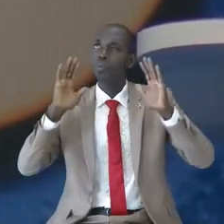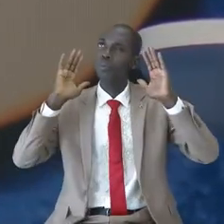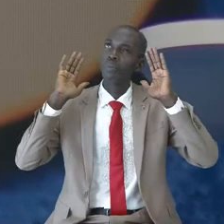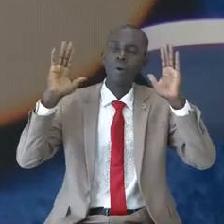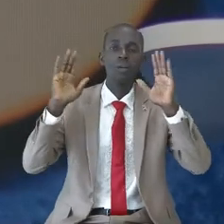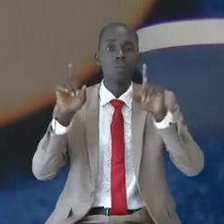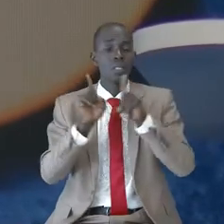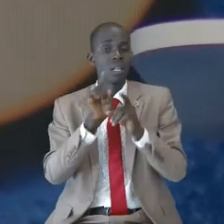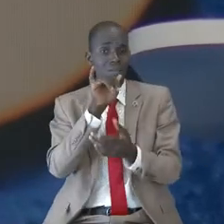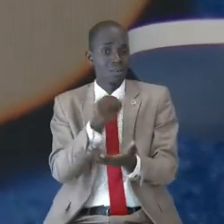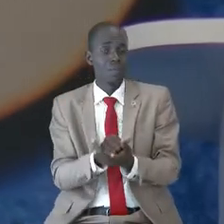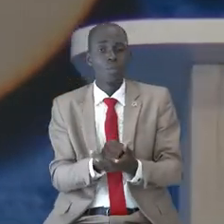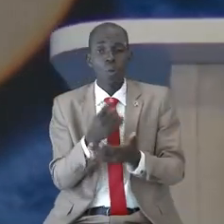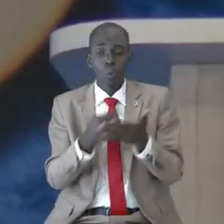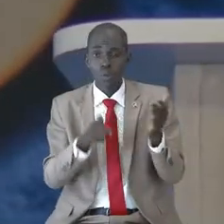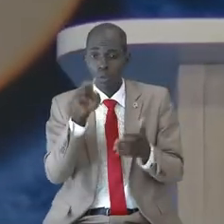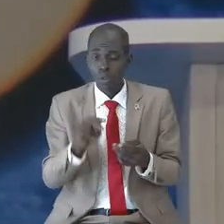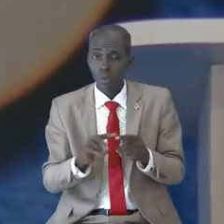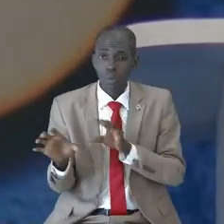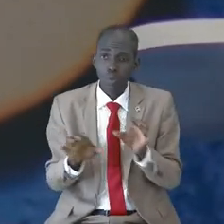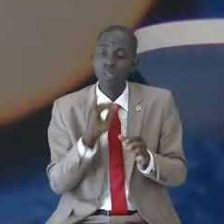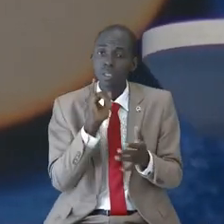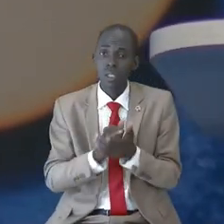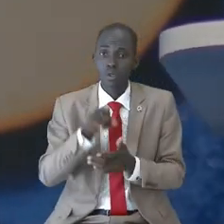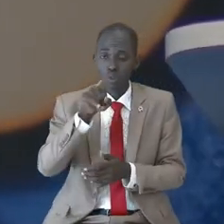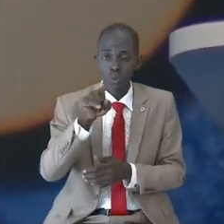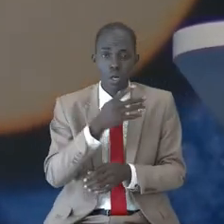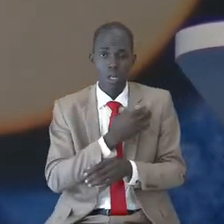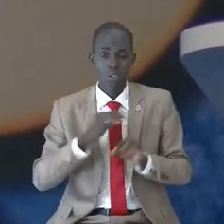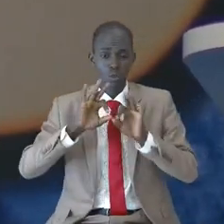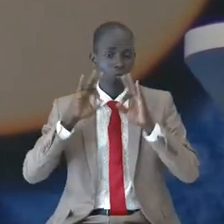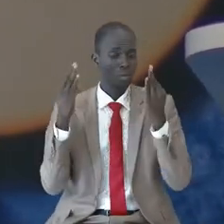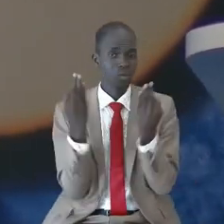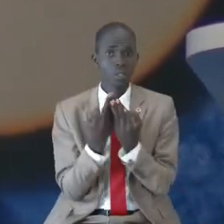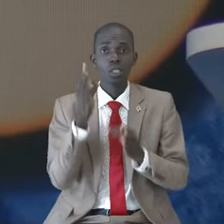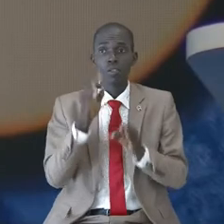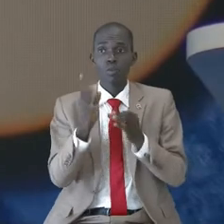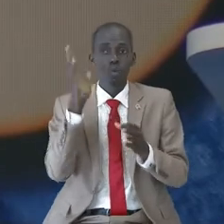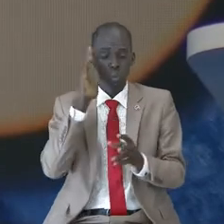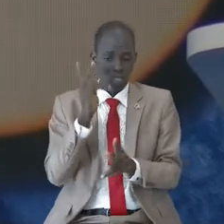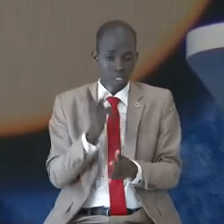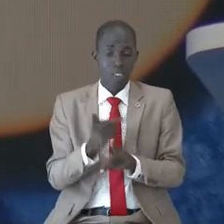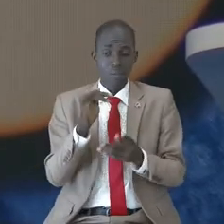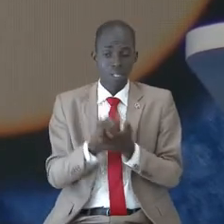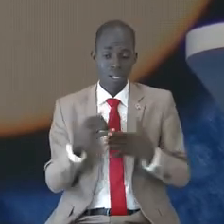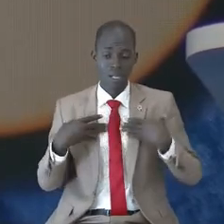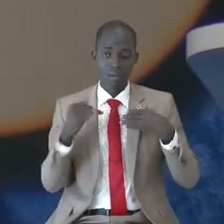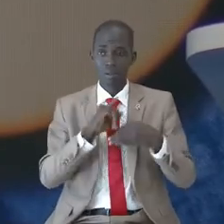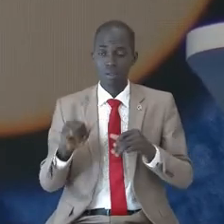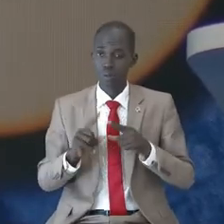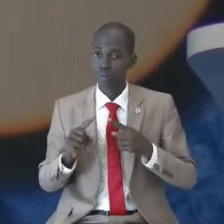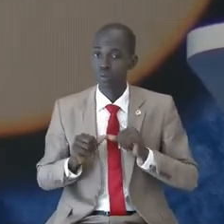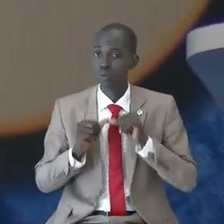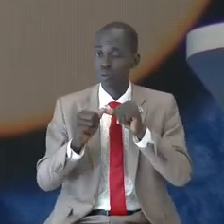that, the thing to do is that you and your house, if you're going to keep the healing and keep the